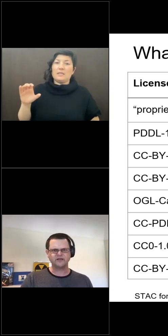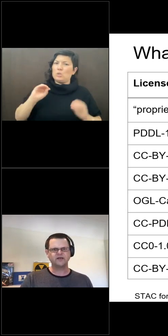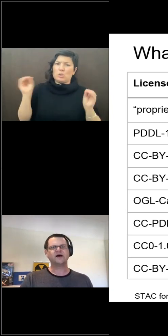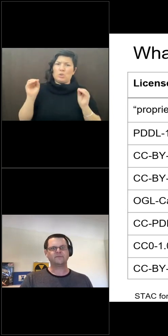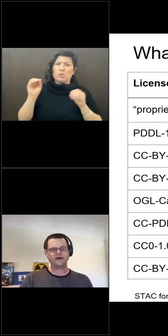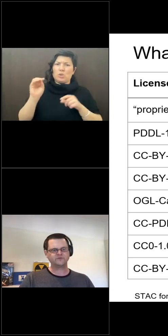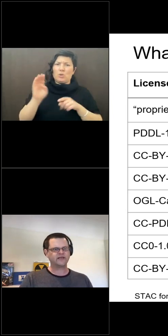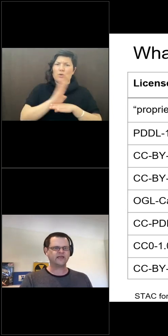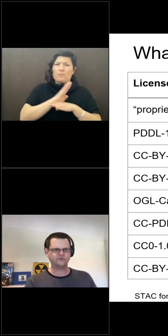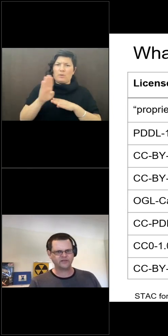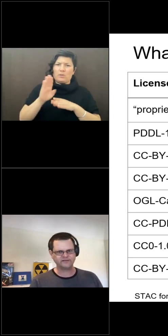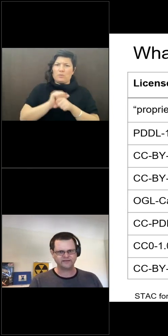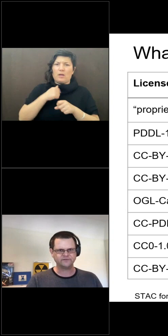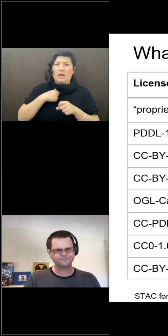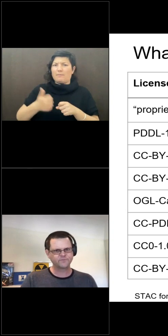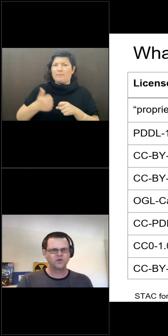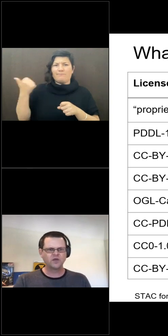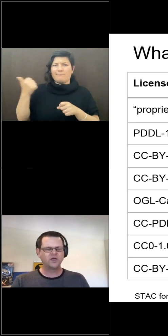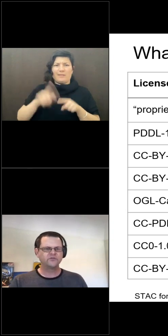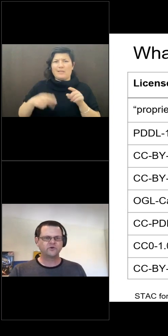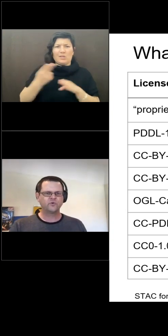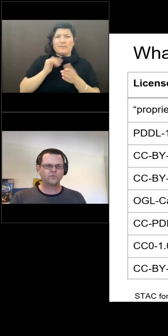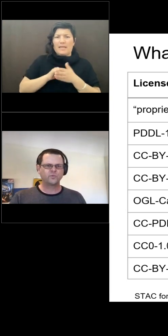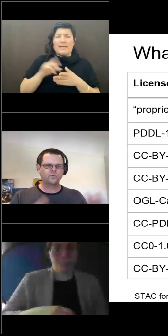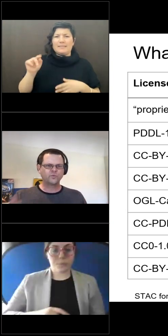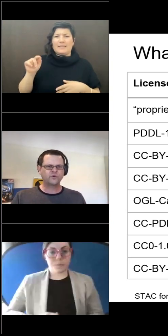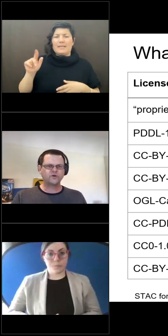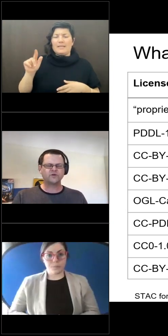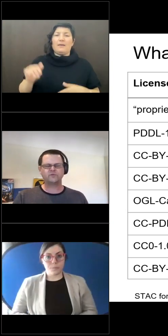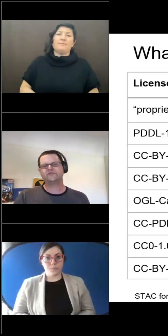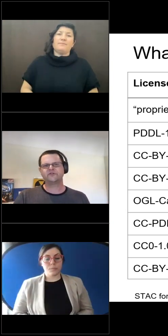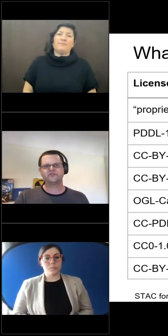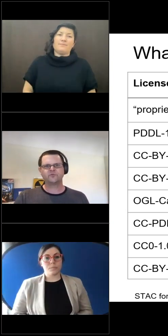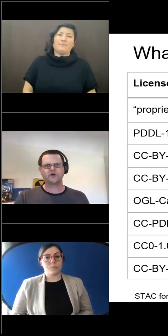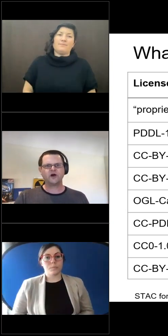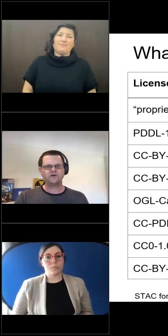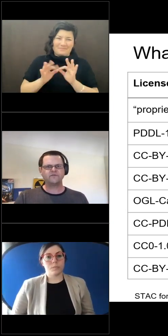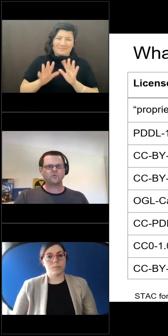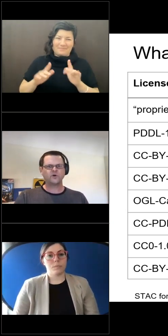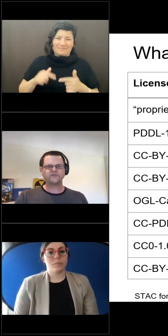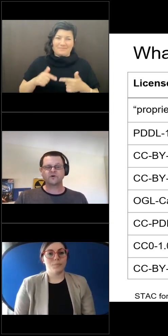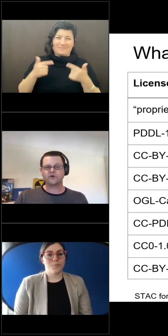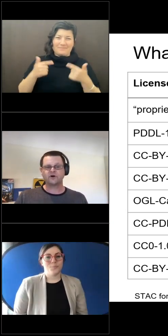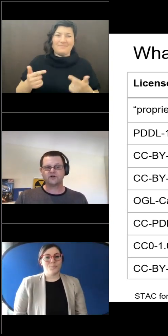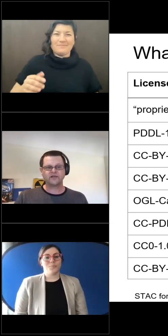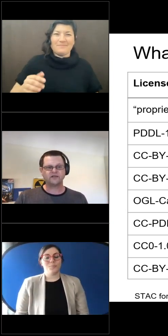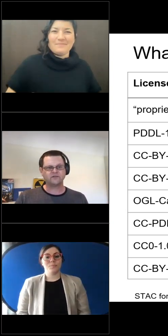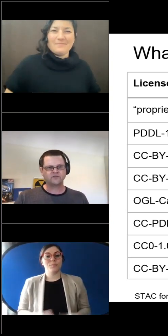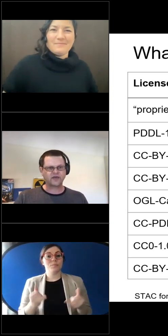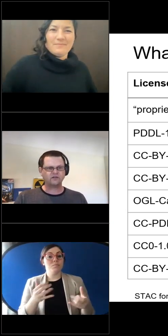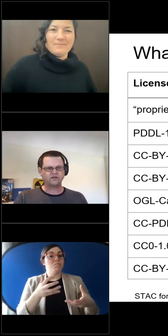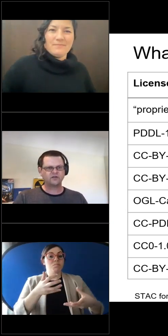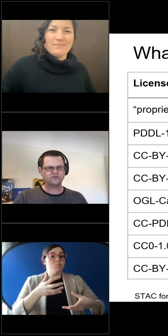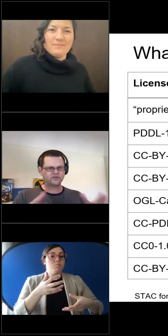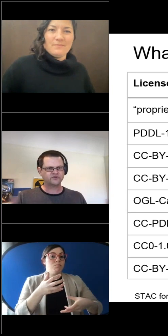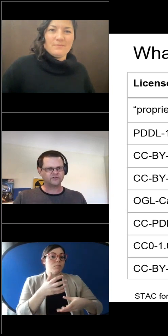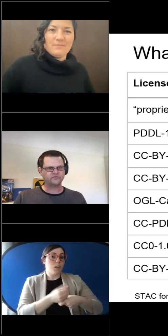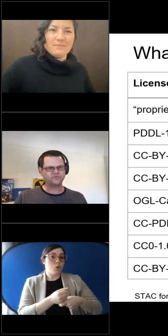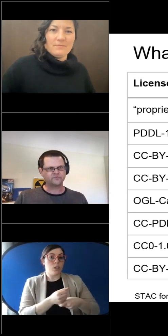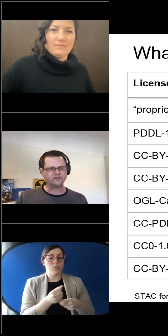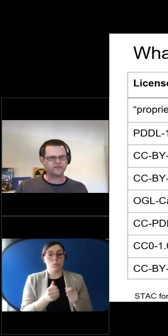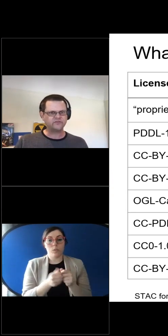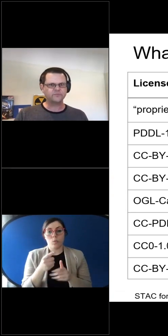I'm a little company. I'm out. I can't use that data. So pretty quickly, we've done a summary of what's going on in that catalog